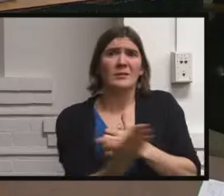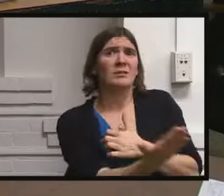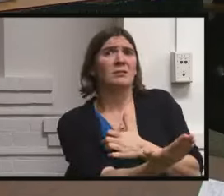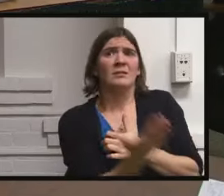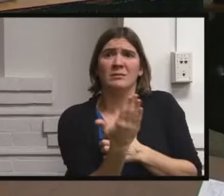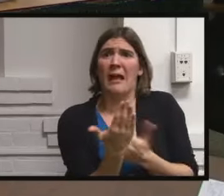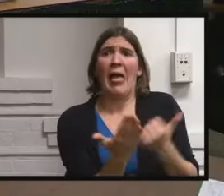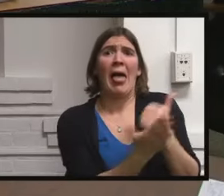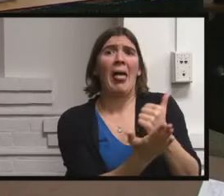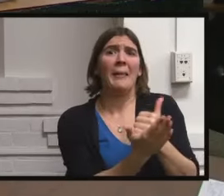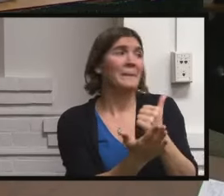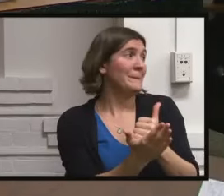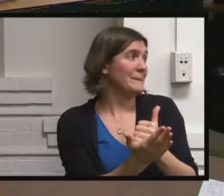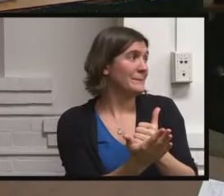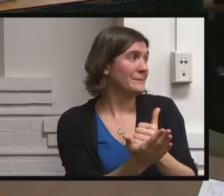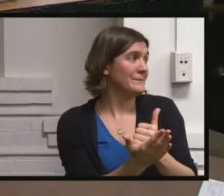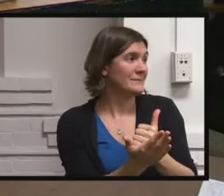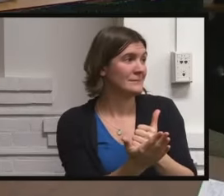know.